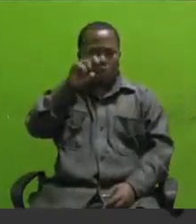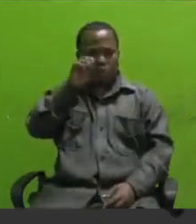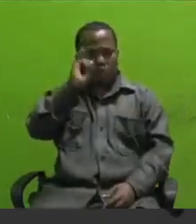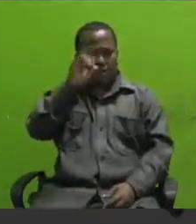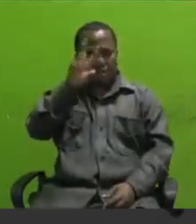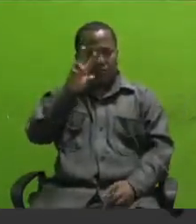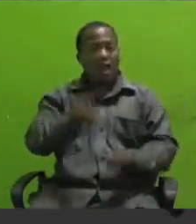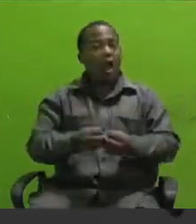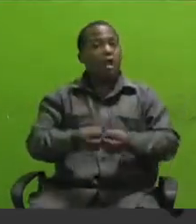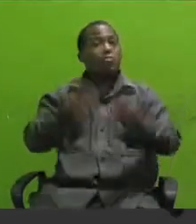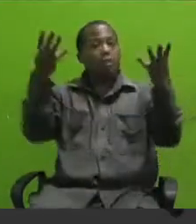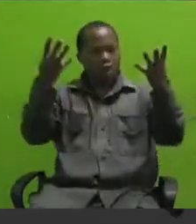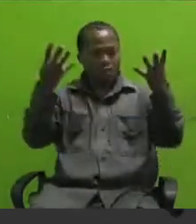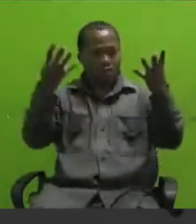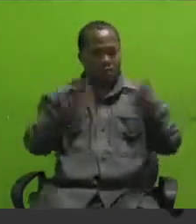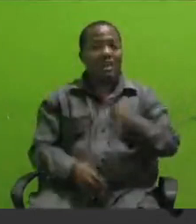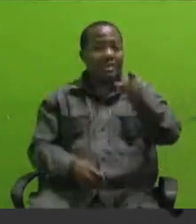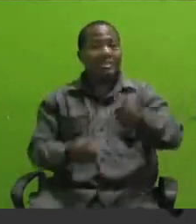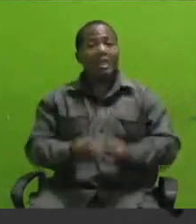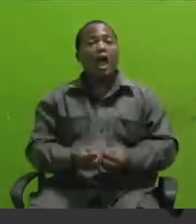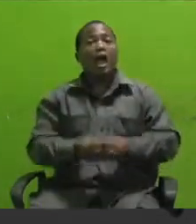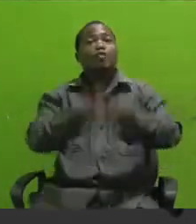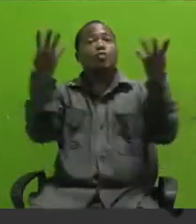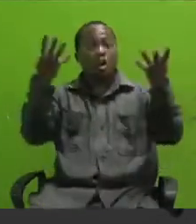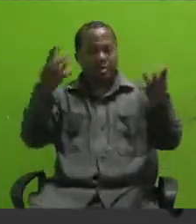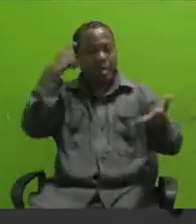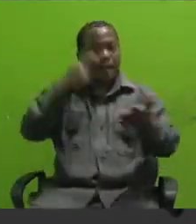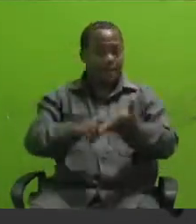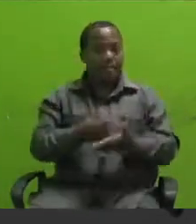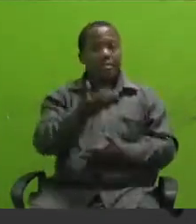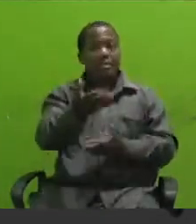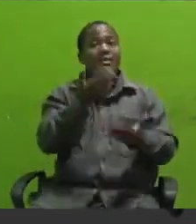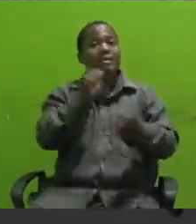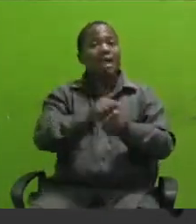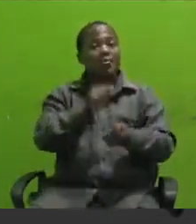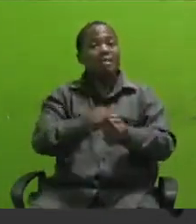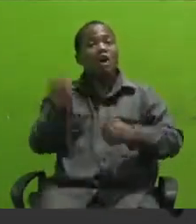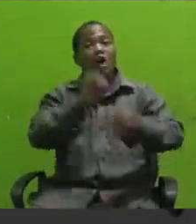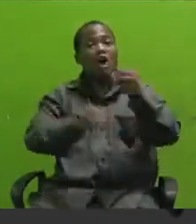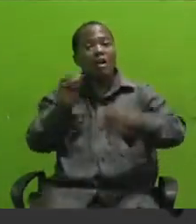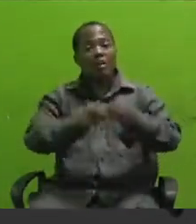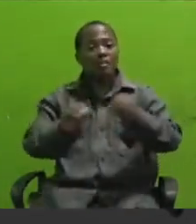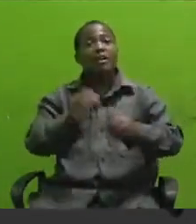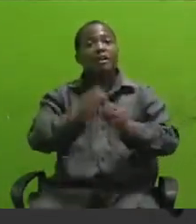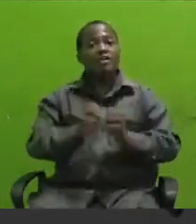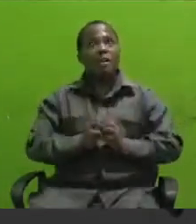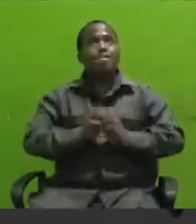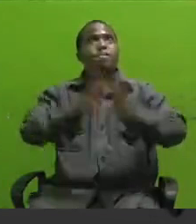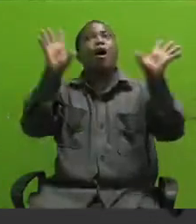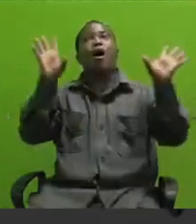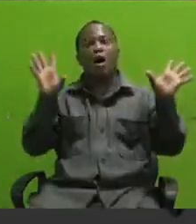Dear friend, the explosive means that the substance or chemical is capable of exploding.